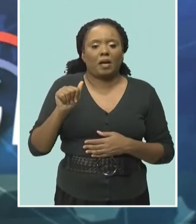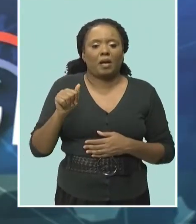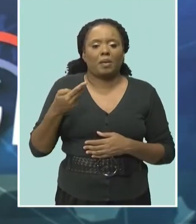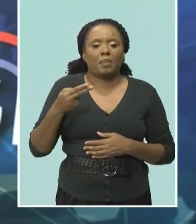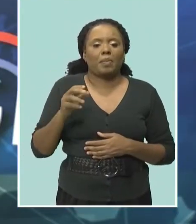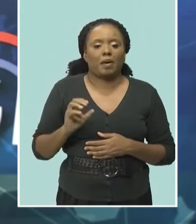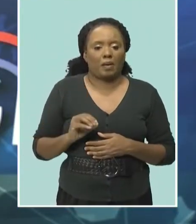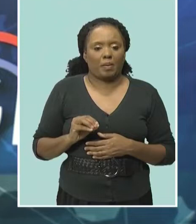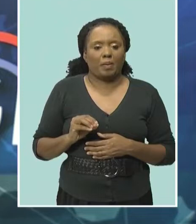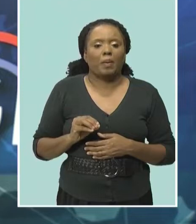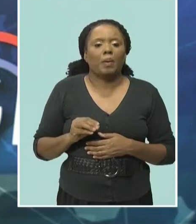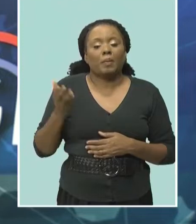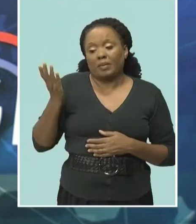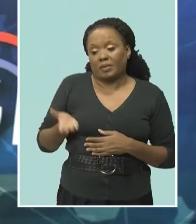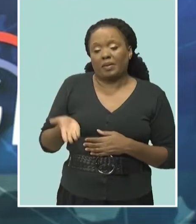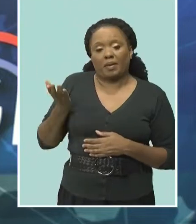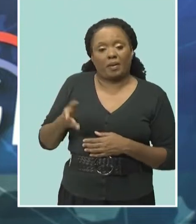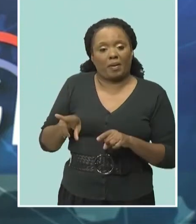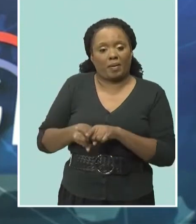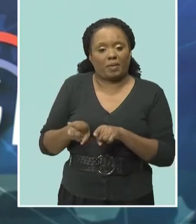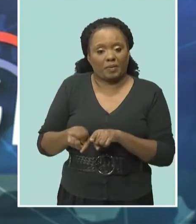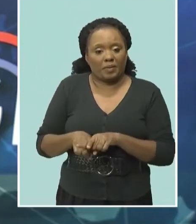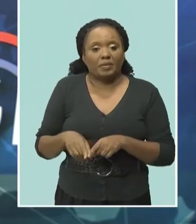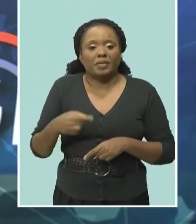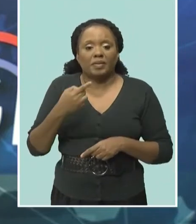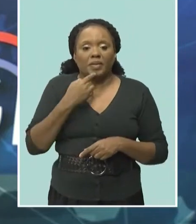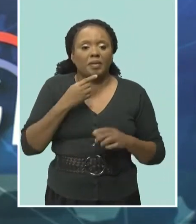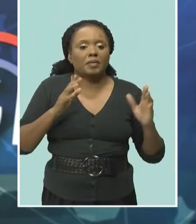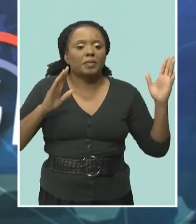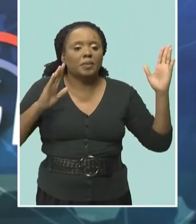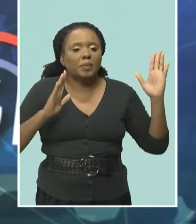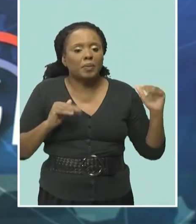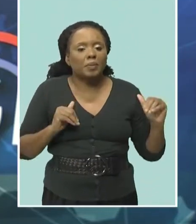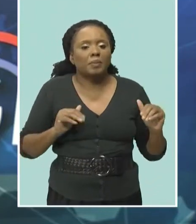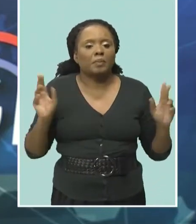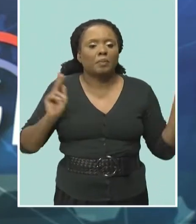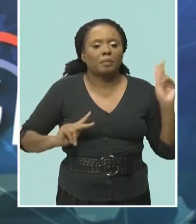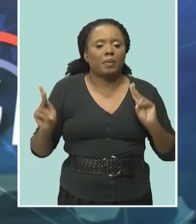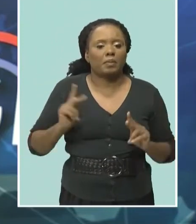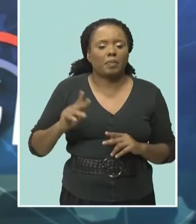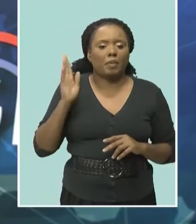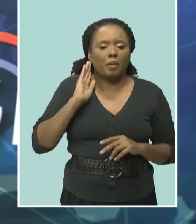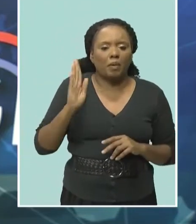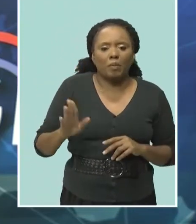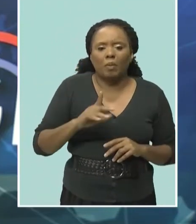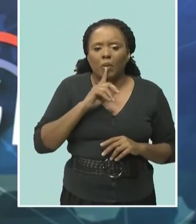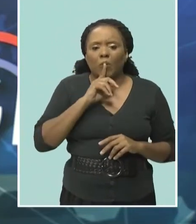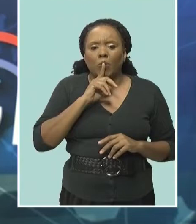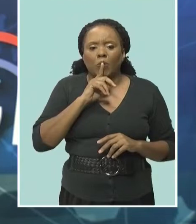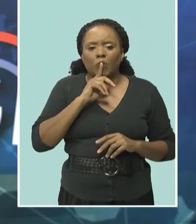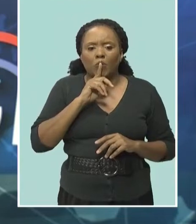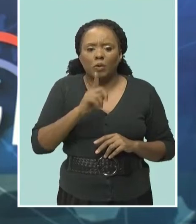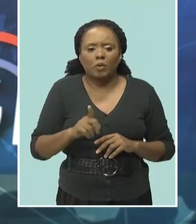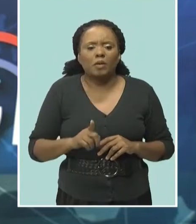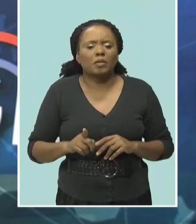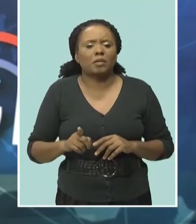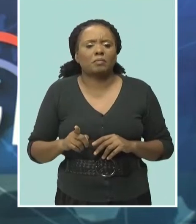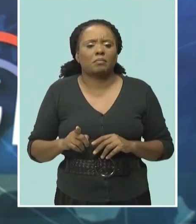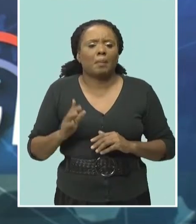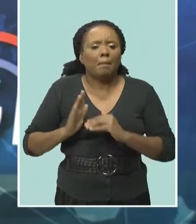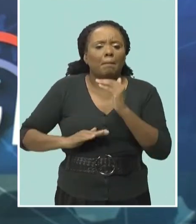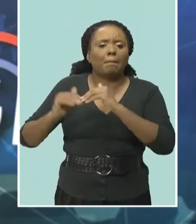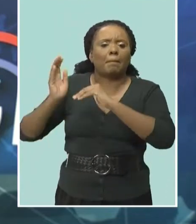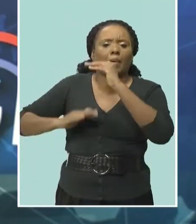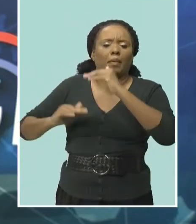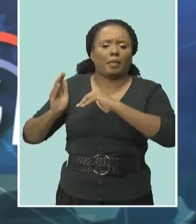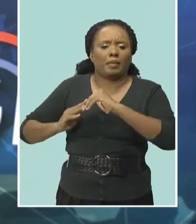American Health Organization, Dr. Carissa Etienne. She said it is her hope the public trust can be rebuilt in the Caribbean as far as